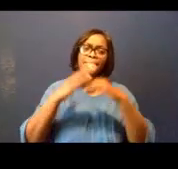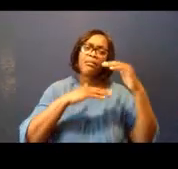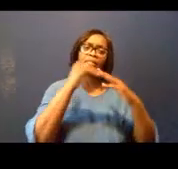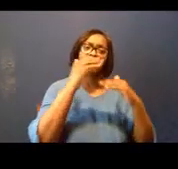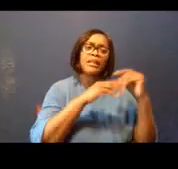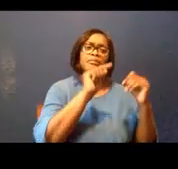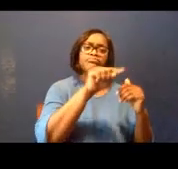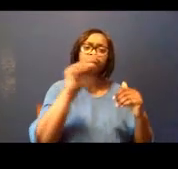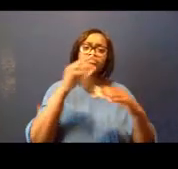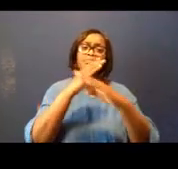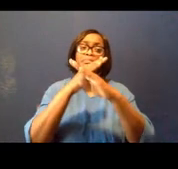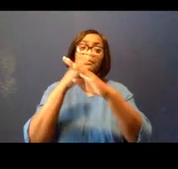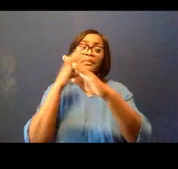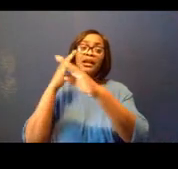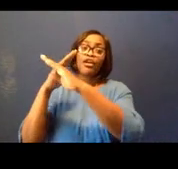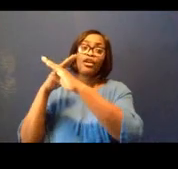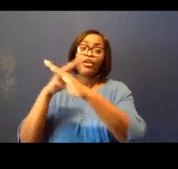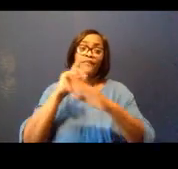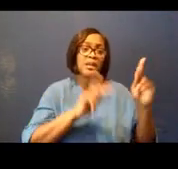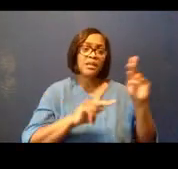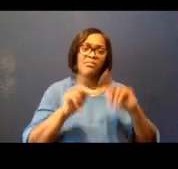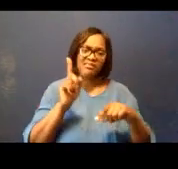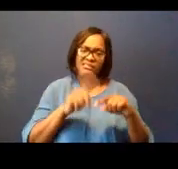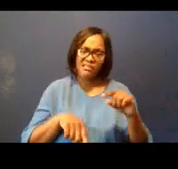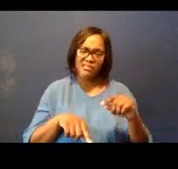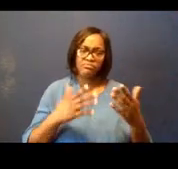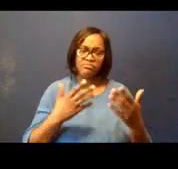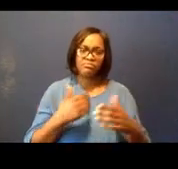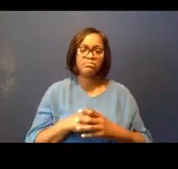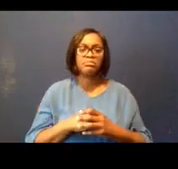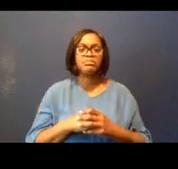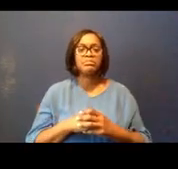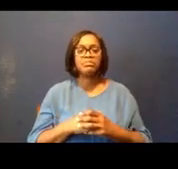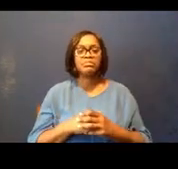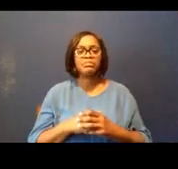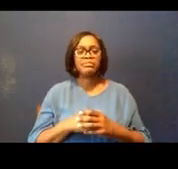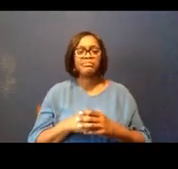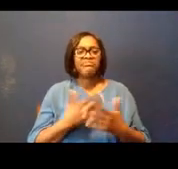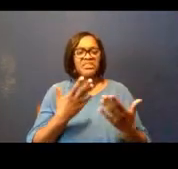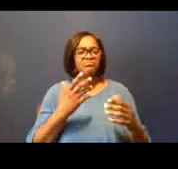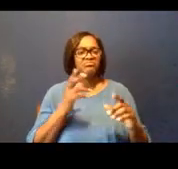in public housing had to go through this.